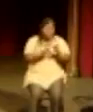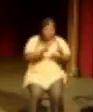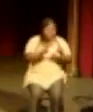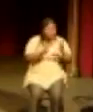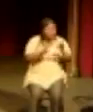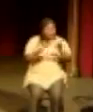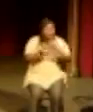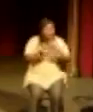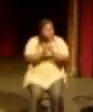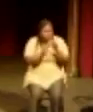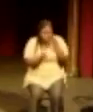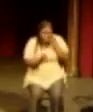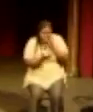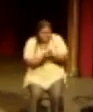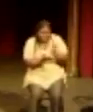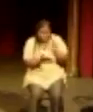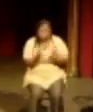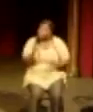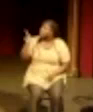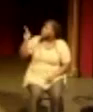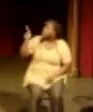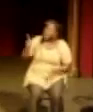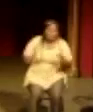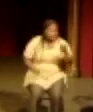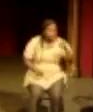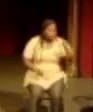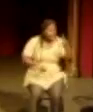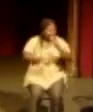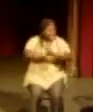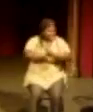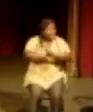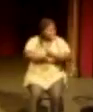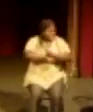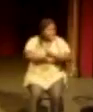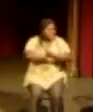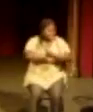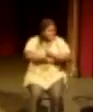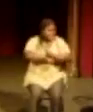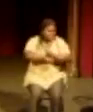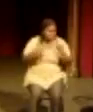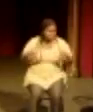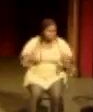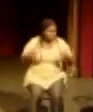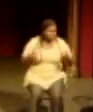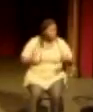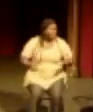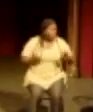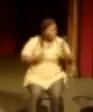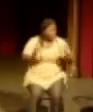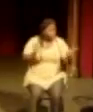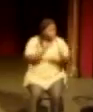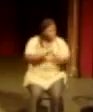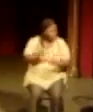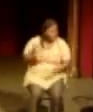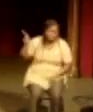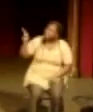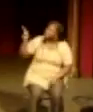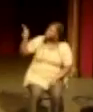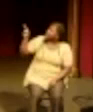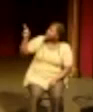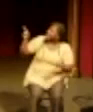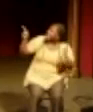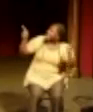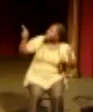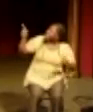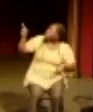week, and that's our Giant Days. Man, what a turnout we had. Here's a picture from Hanford. Here's a picture